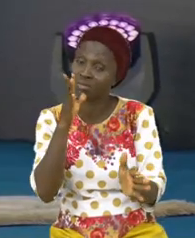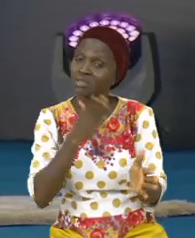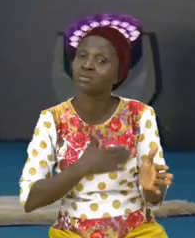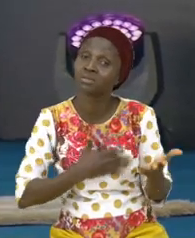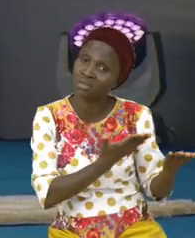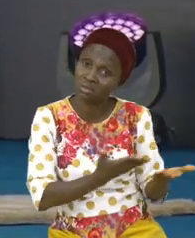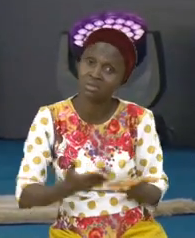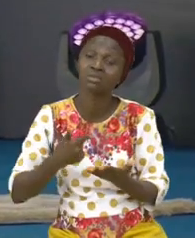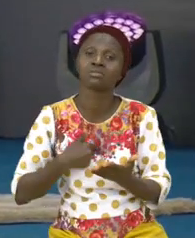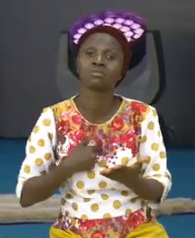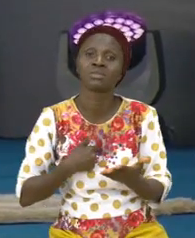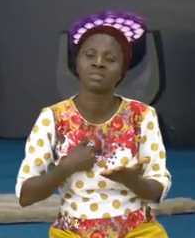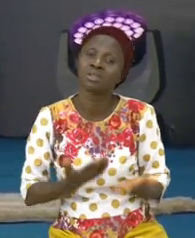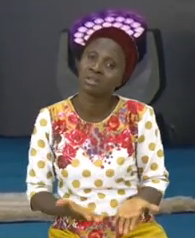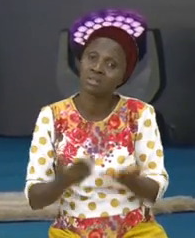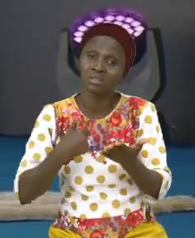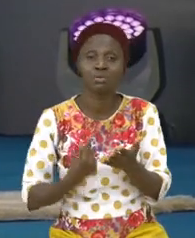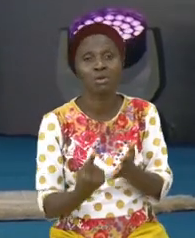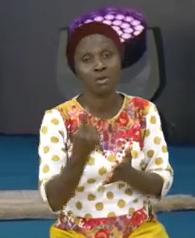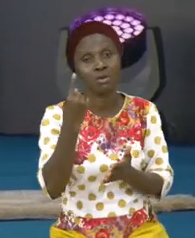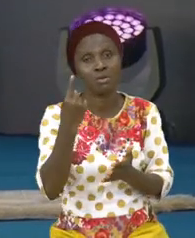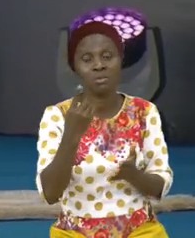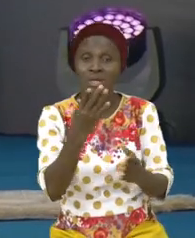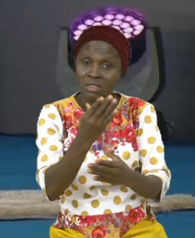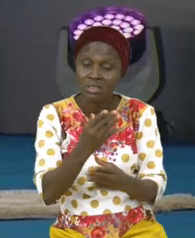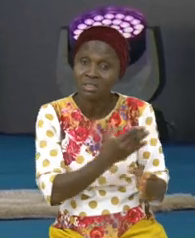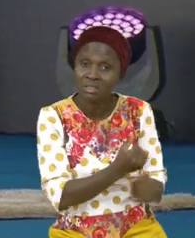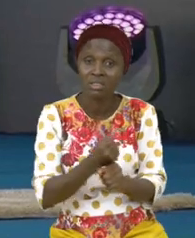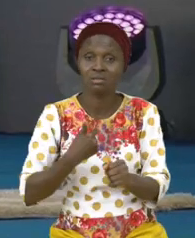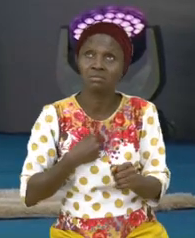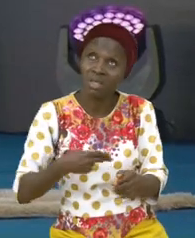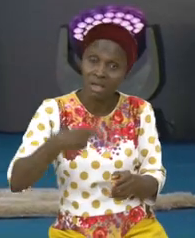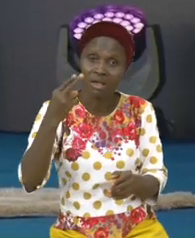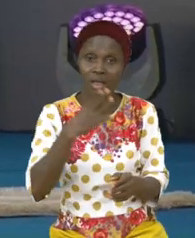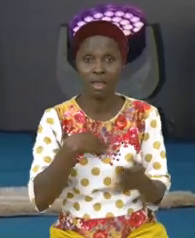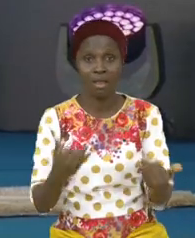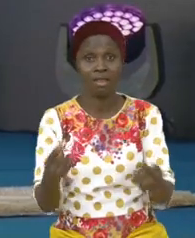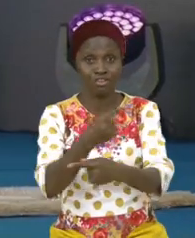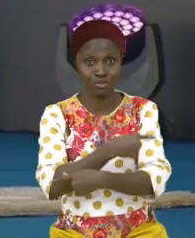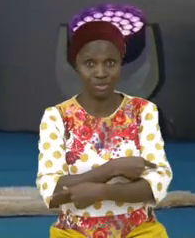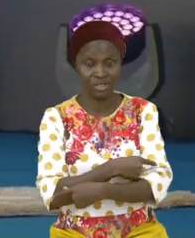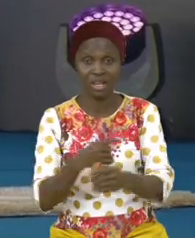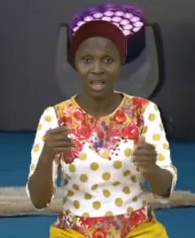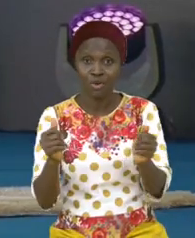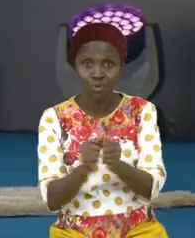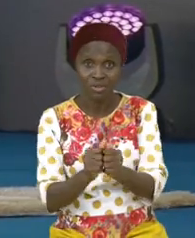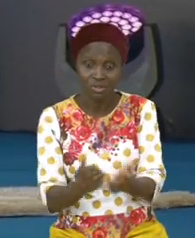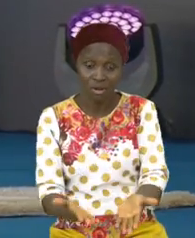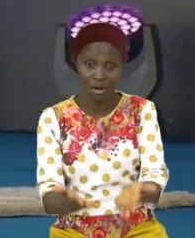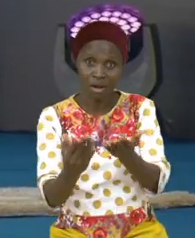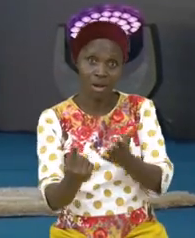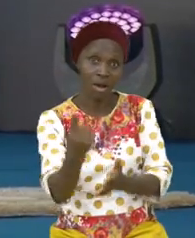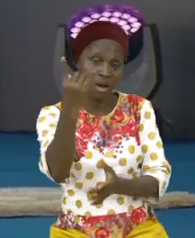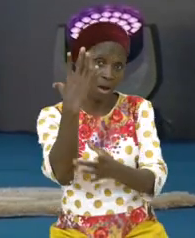me, lift me up, take me higher. And today, with uplifted hands,